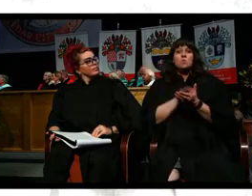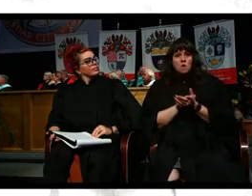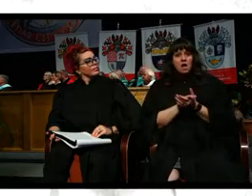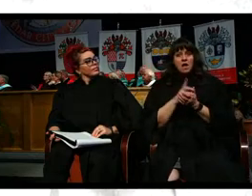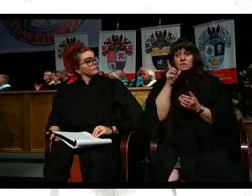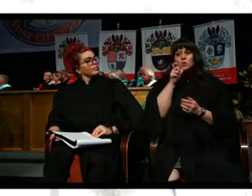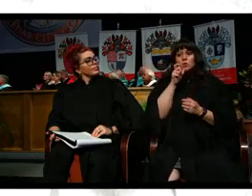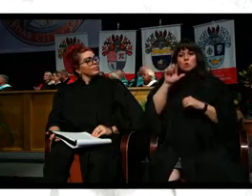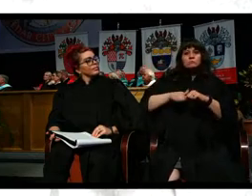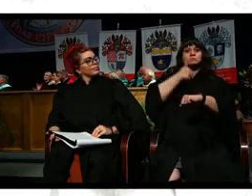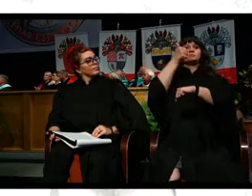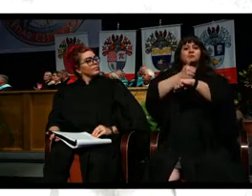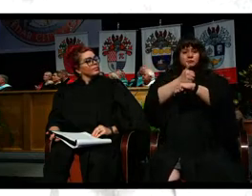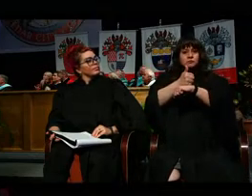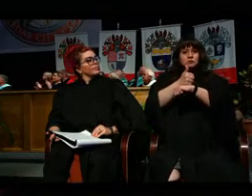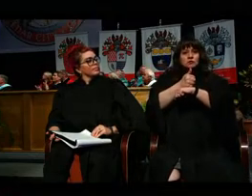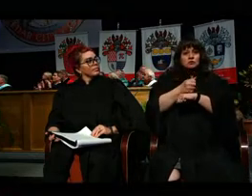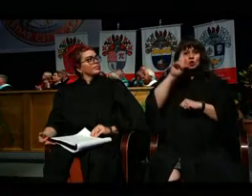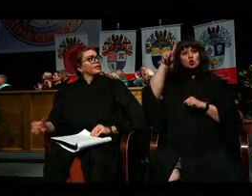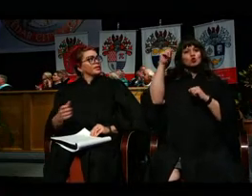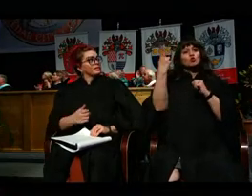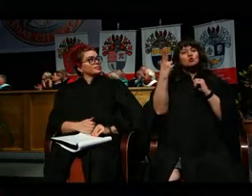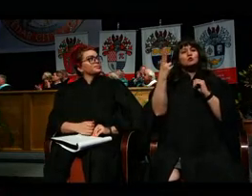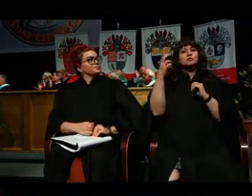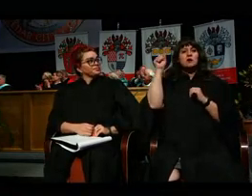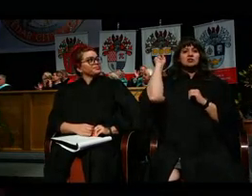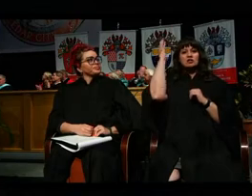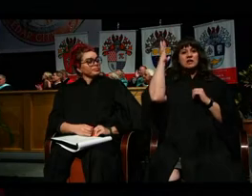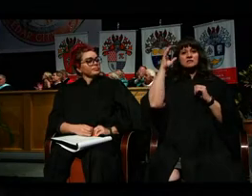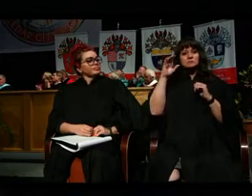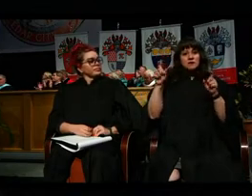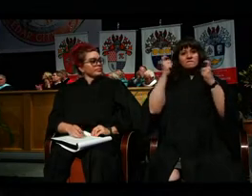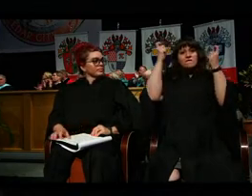Shakespeare Festival. Let's give a hand.